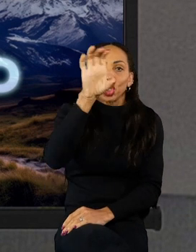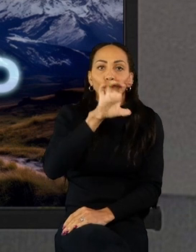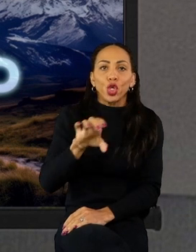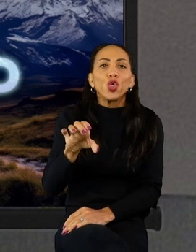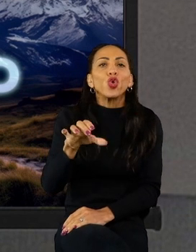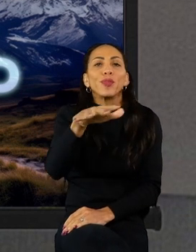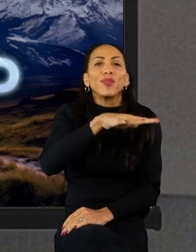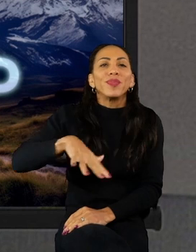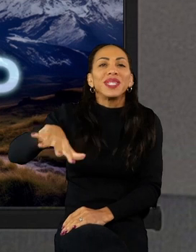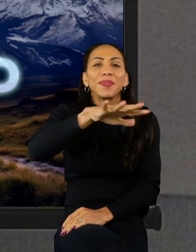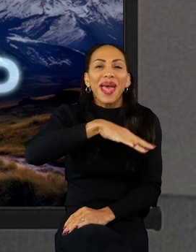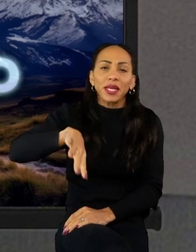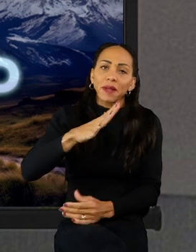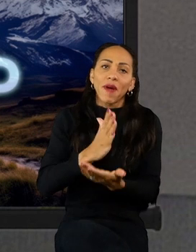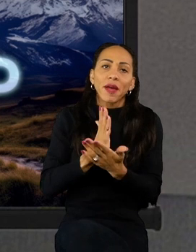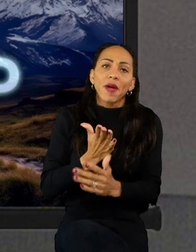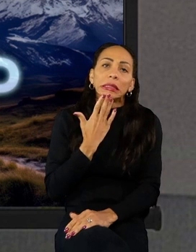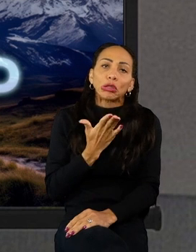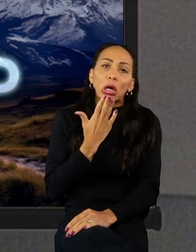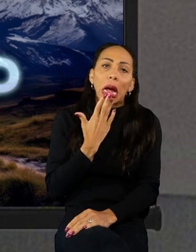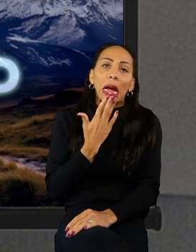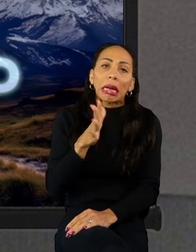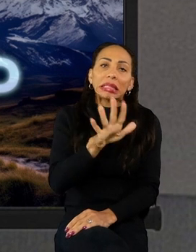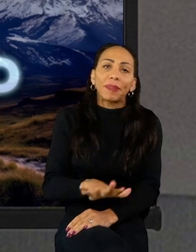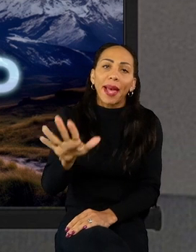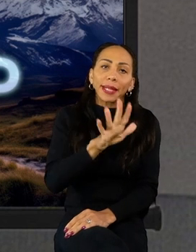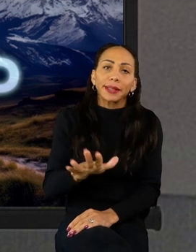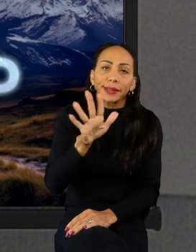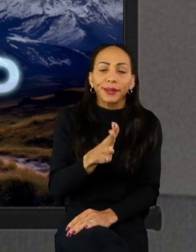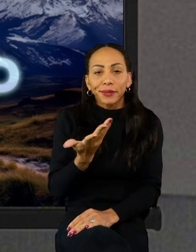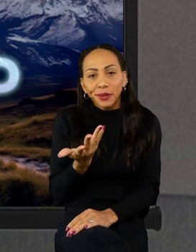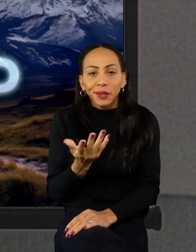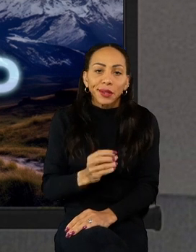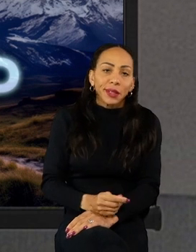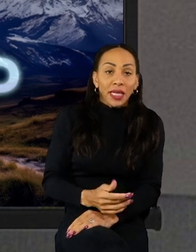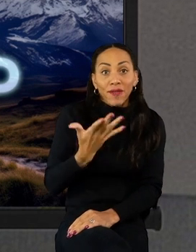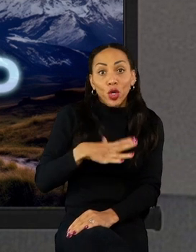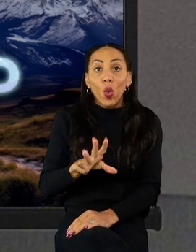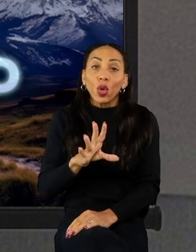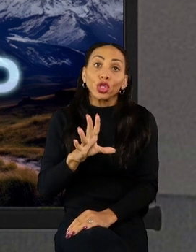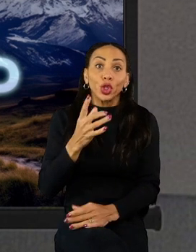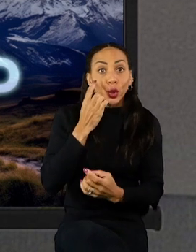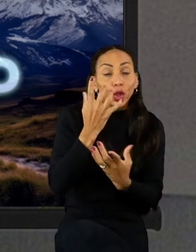room is a very dry space if you're trying to move more into